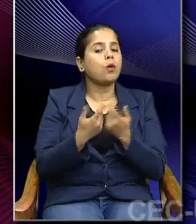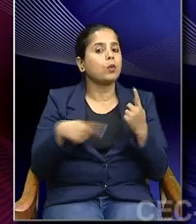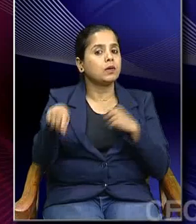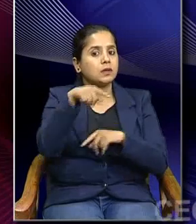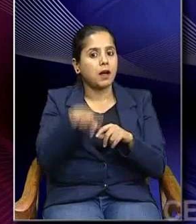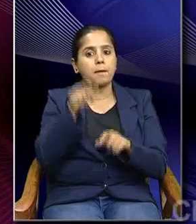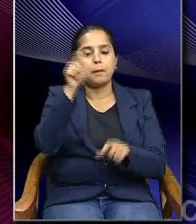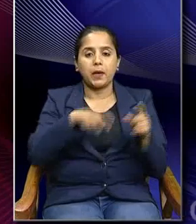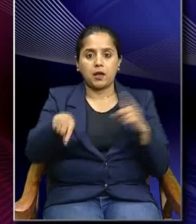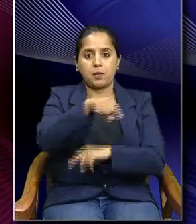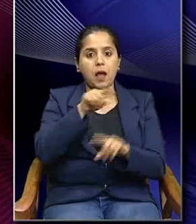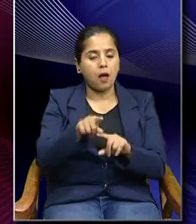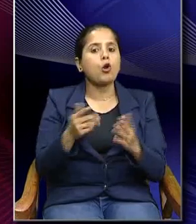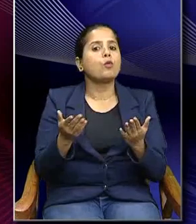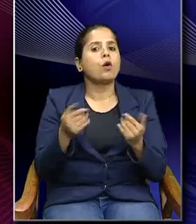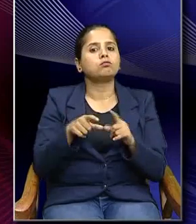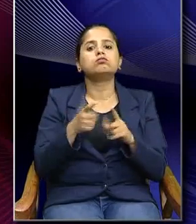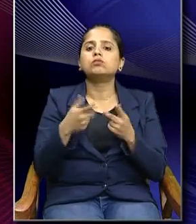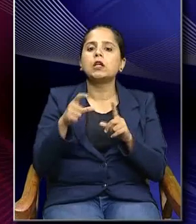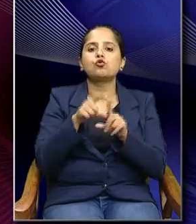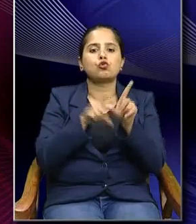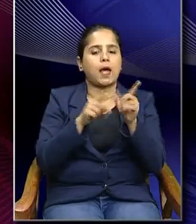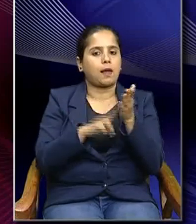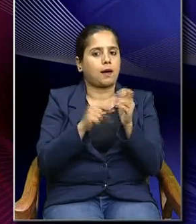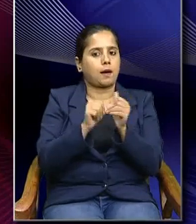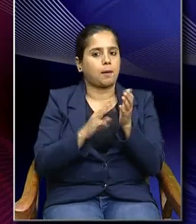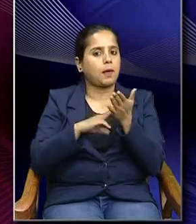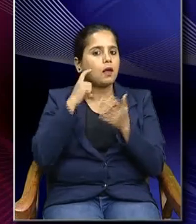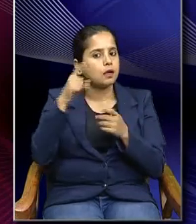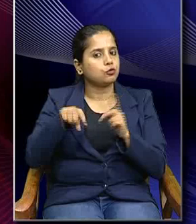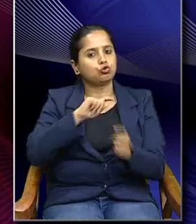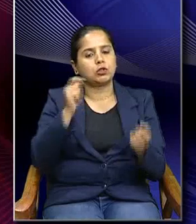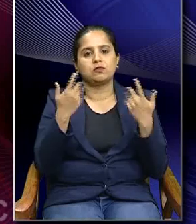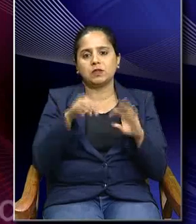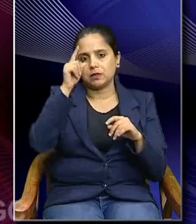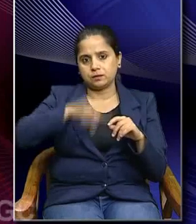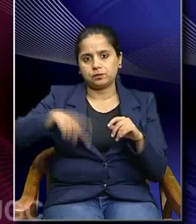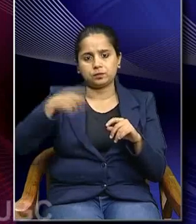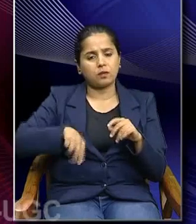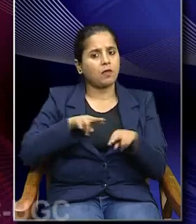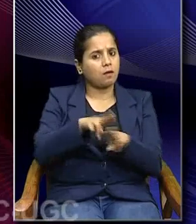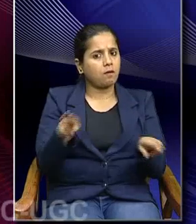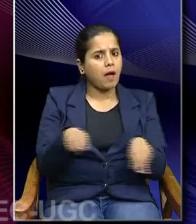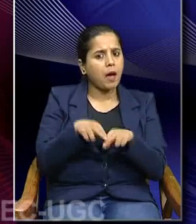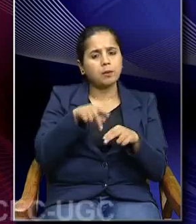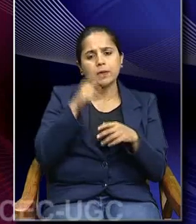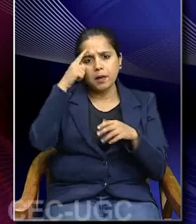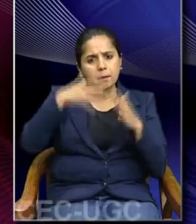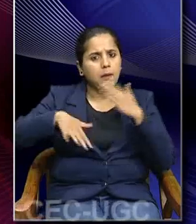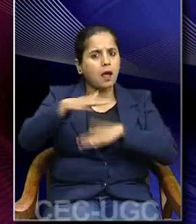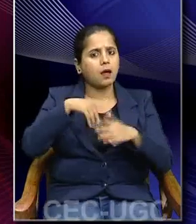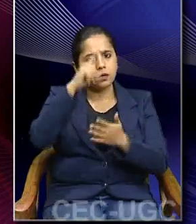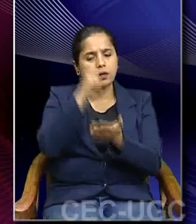the population dynamic has changed in India. Family planning is the decision-making process by